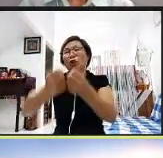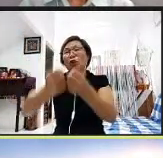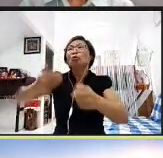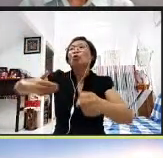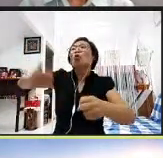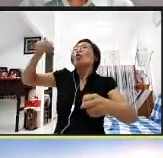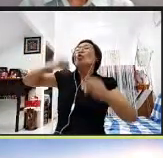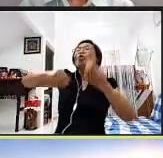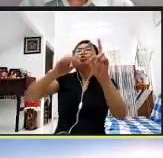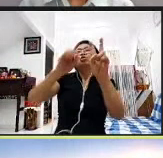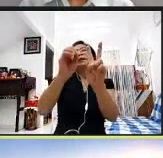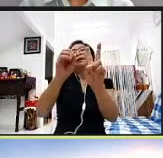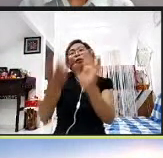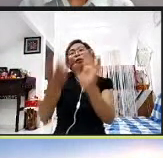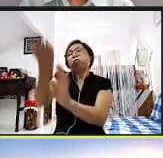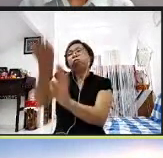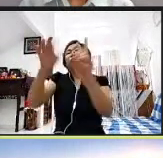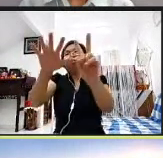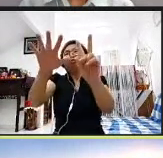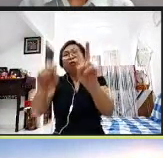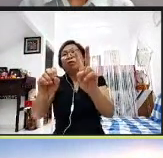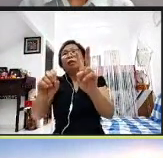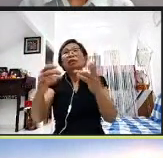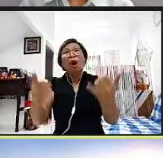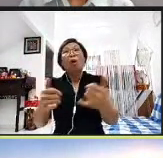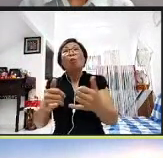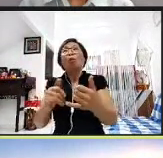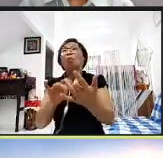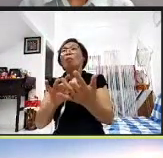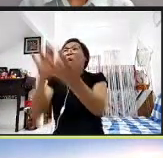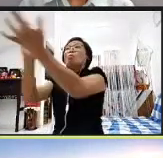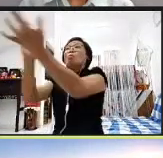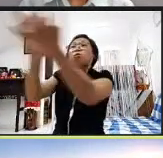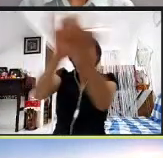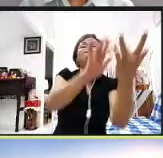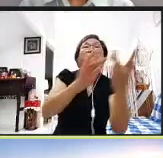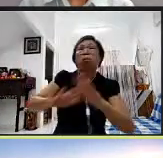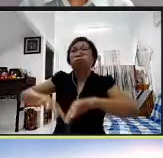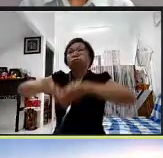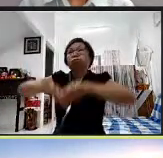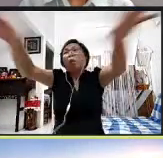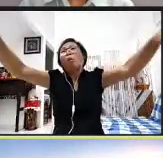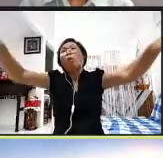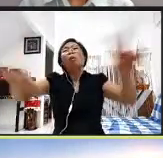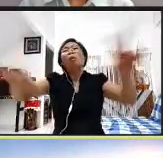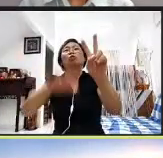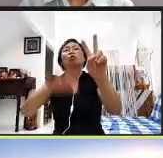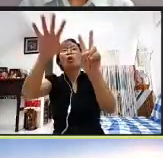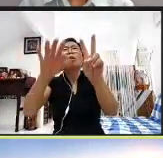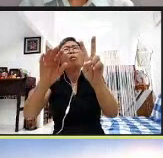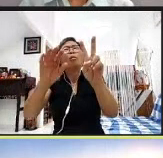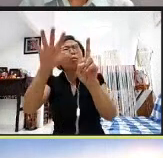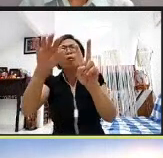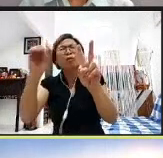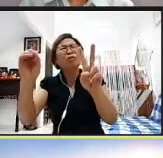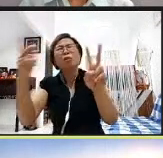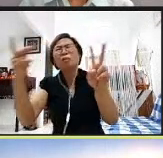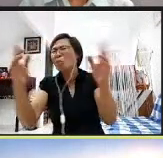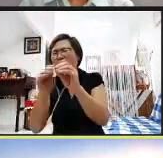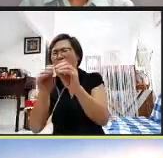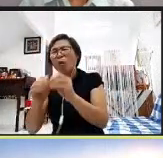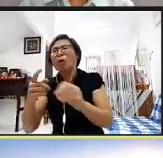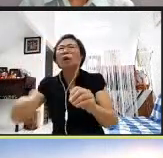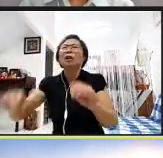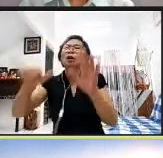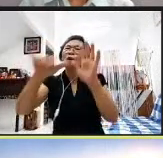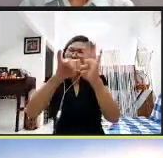only 20. So the outreach is even more, like tonight's outreach. You can go to, you know, use